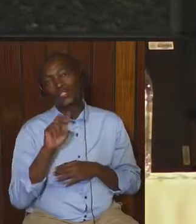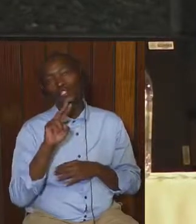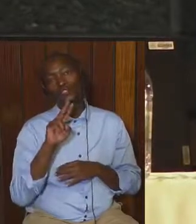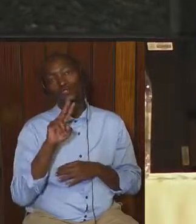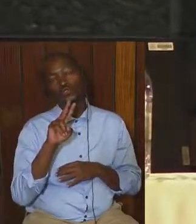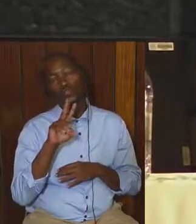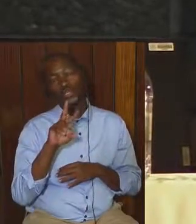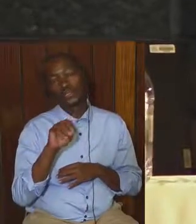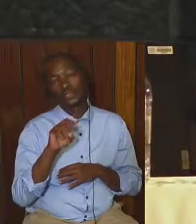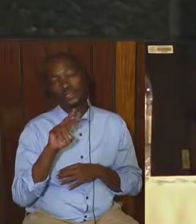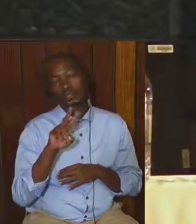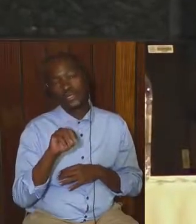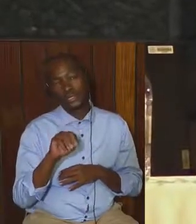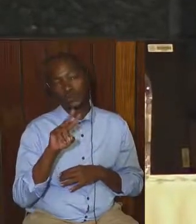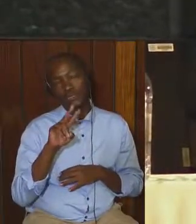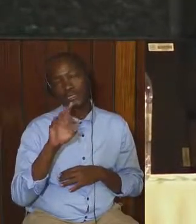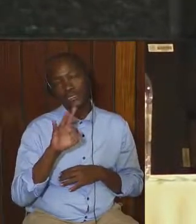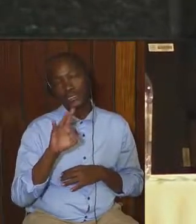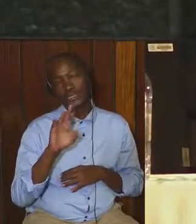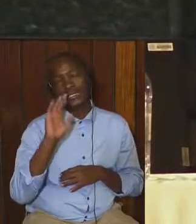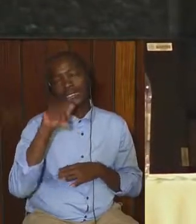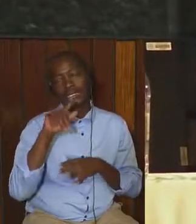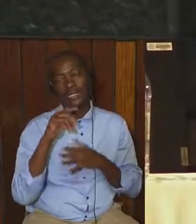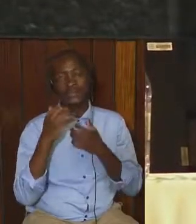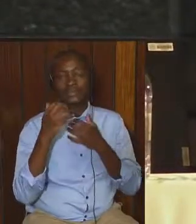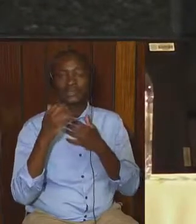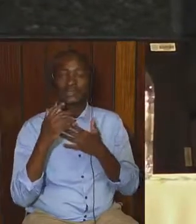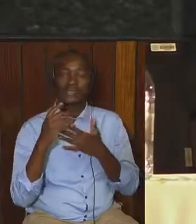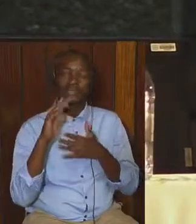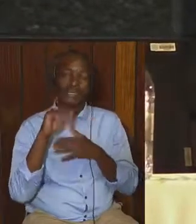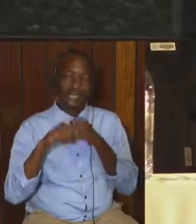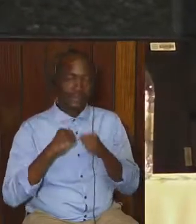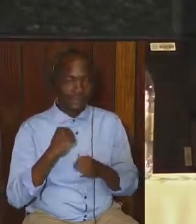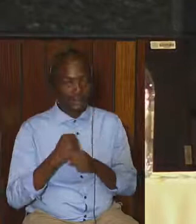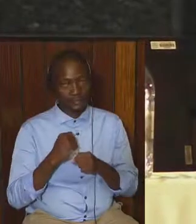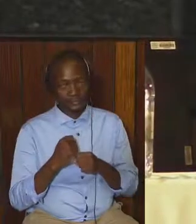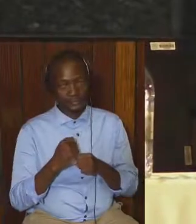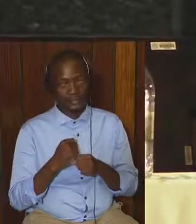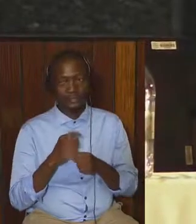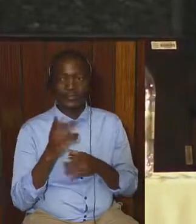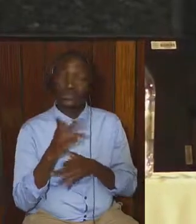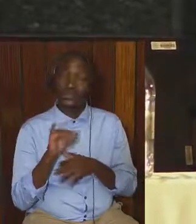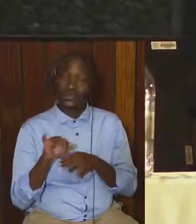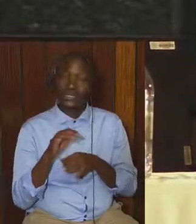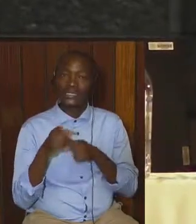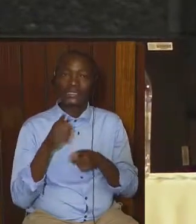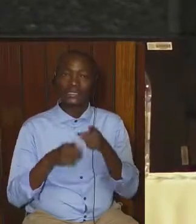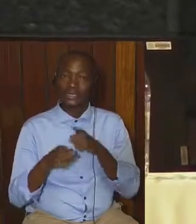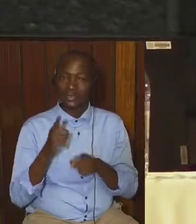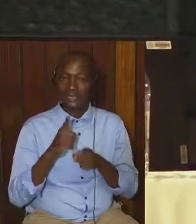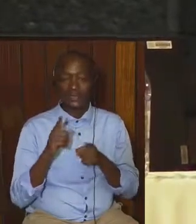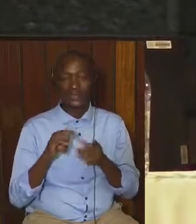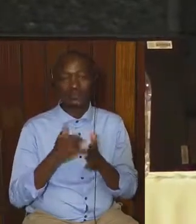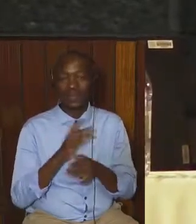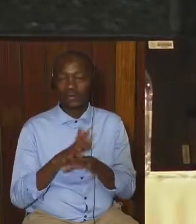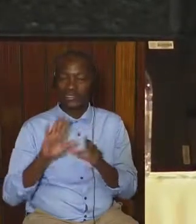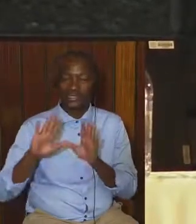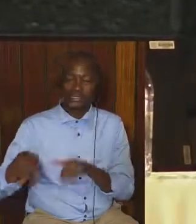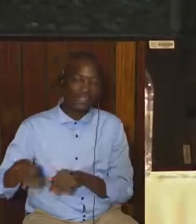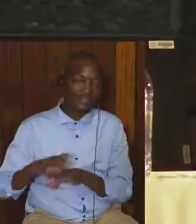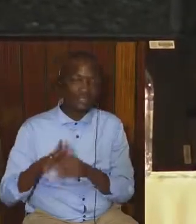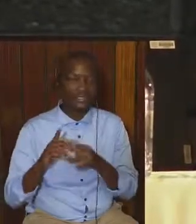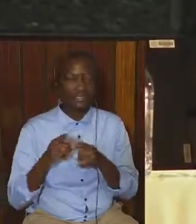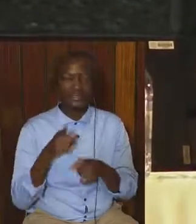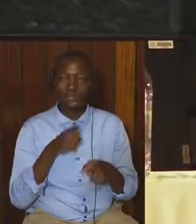next, I will say, calendar year, July 2023. So we are in the discussion. We haven't just dumped that